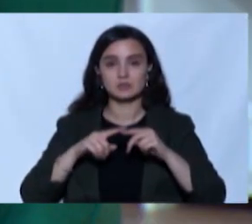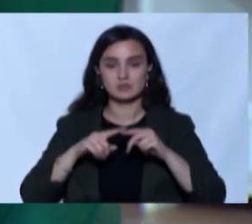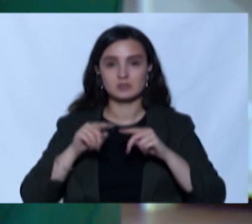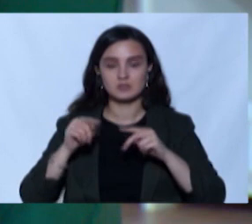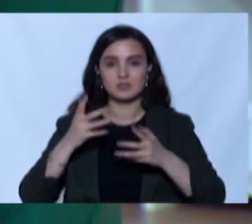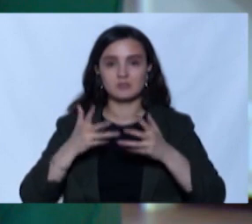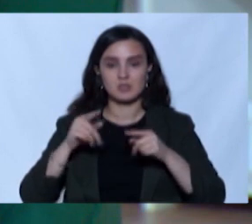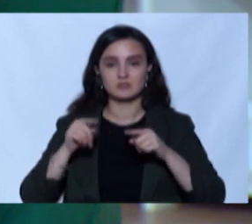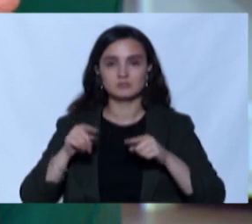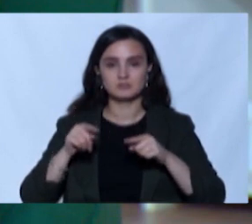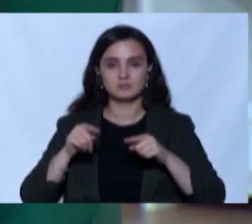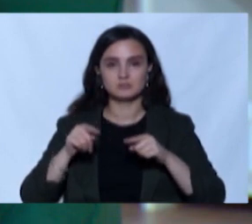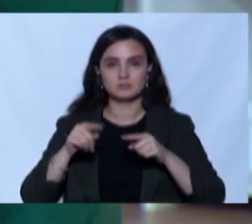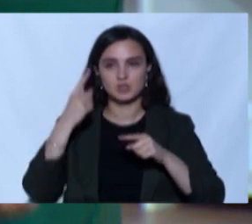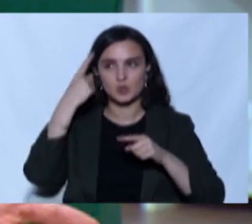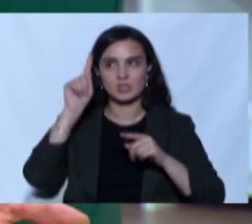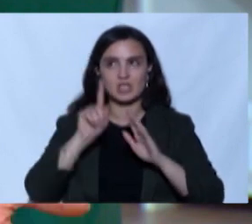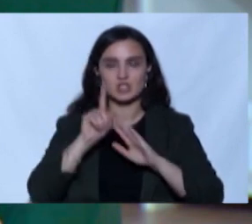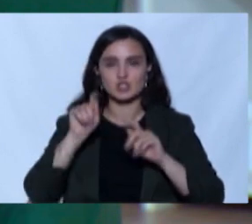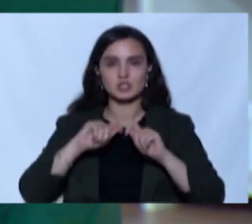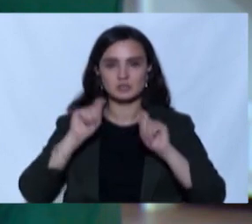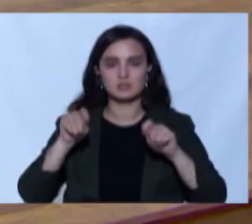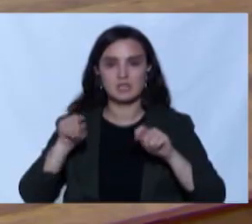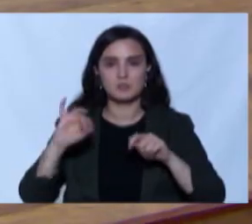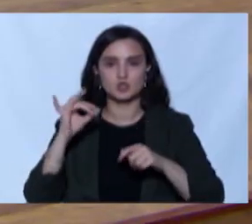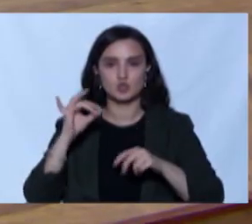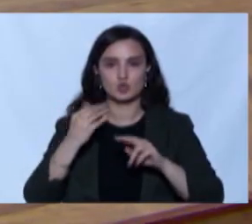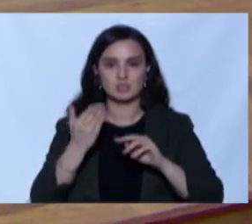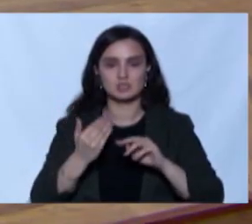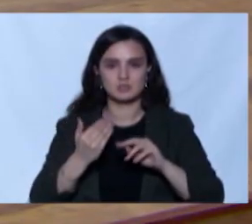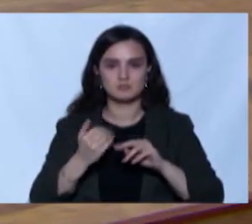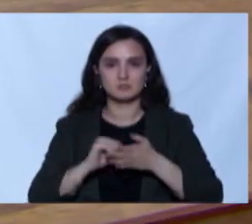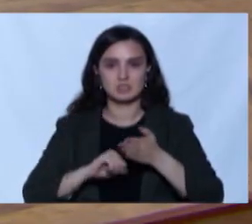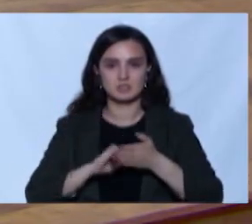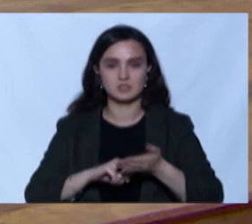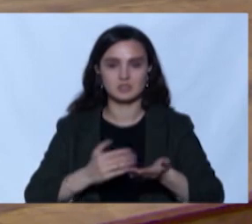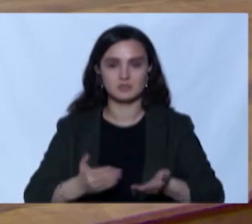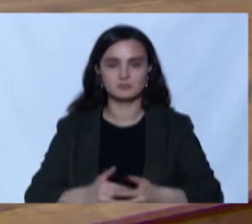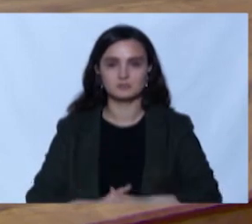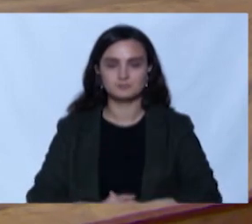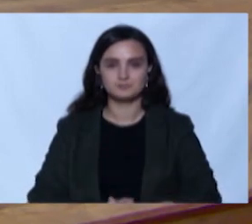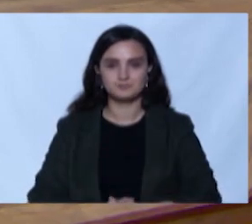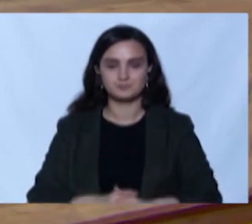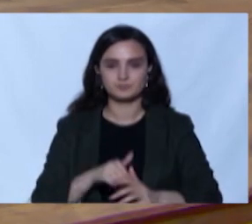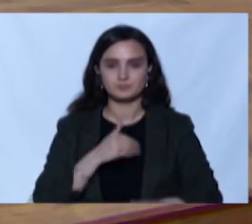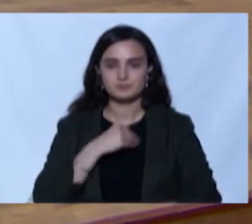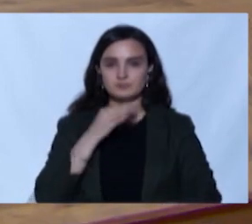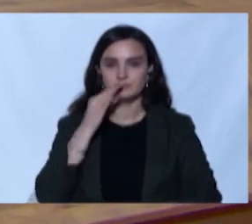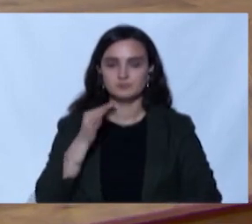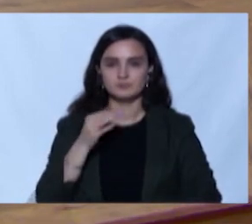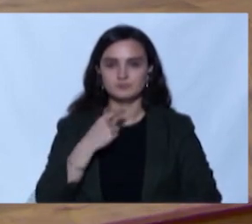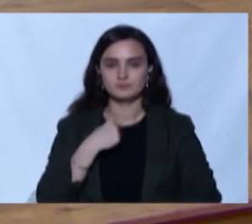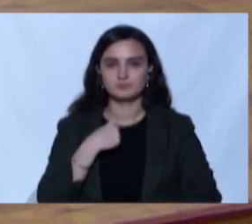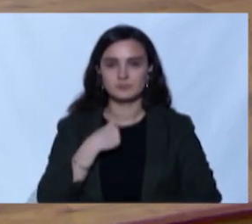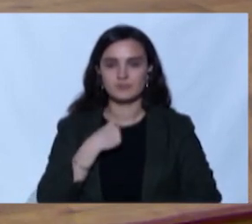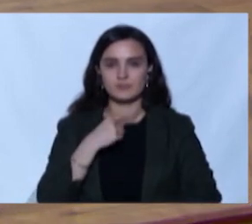lead to the creation of the Jekyll and Hyde story. that's quite interesting. I would say, though, that I would not like